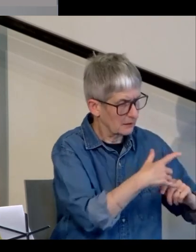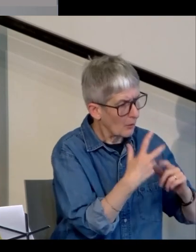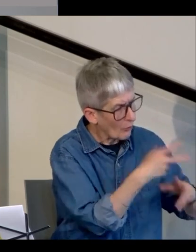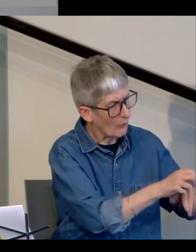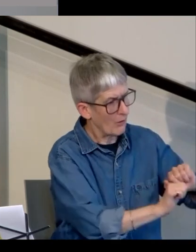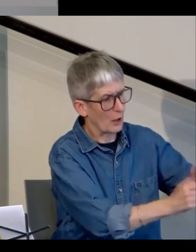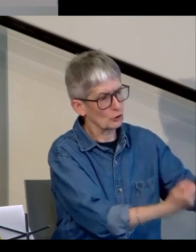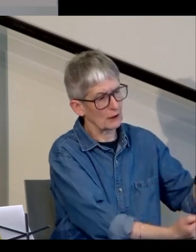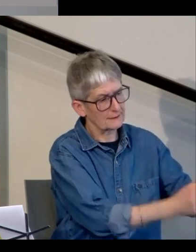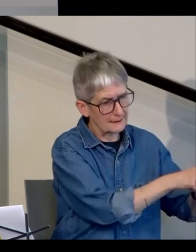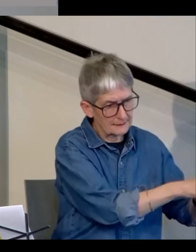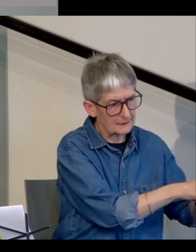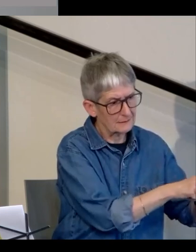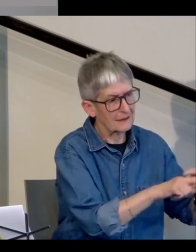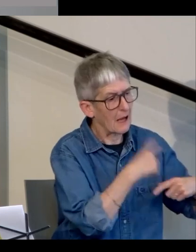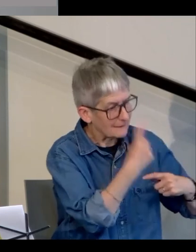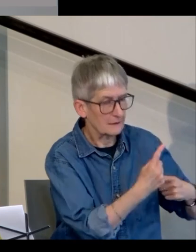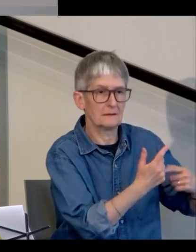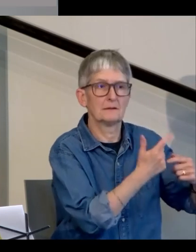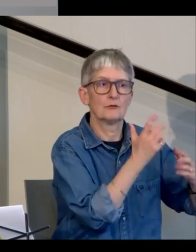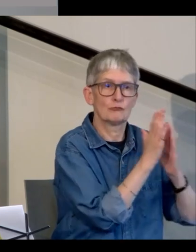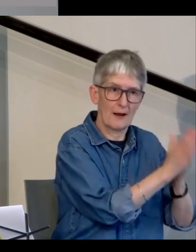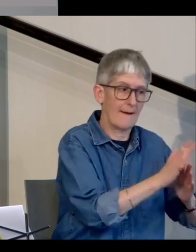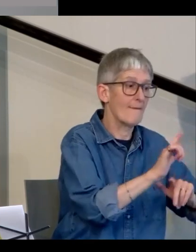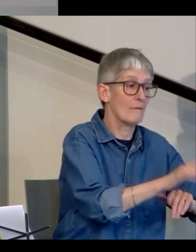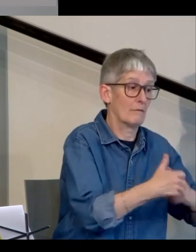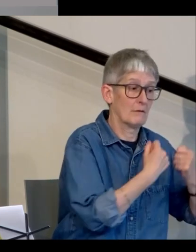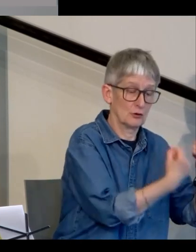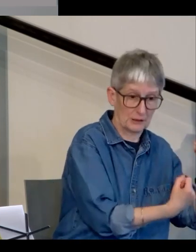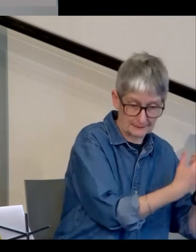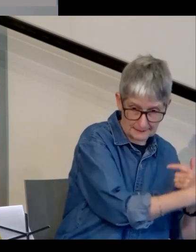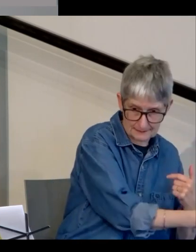at justice and giving ideas to pray for justice issues.